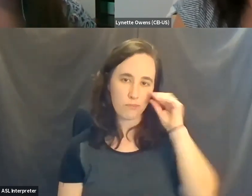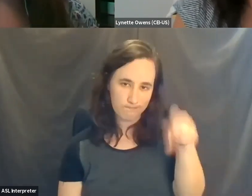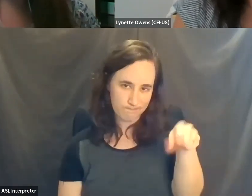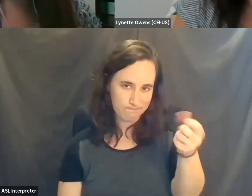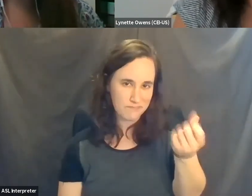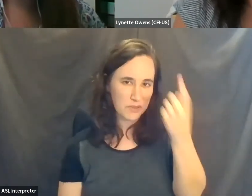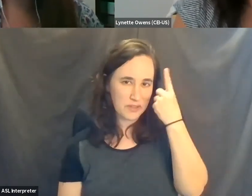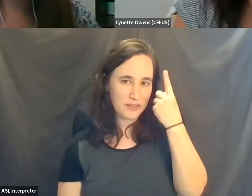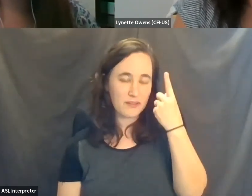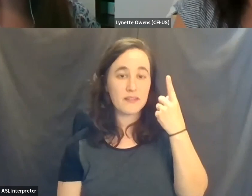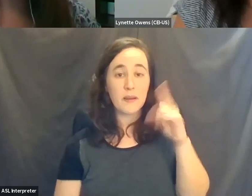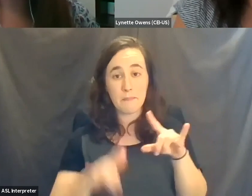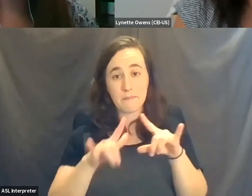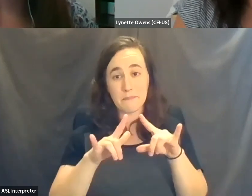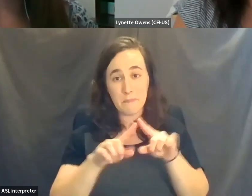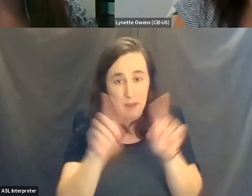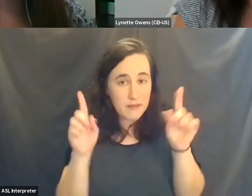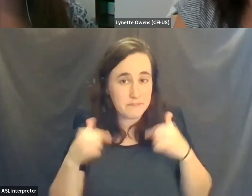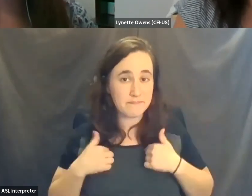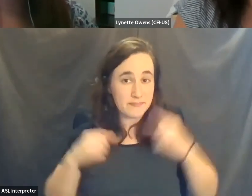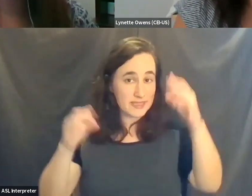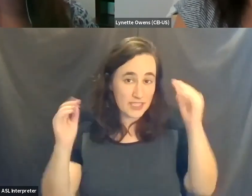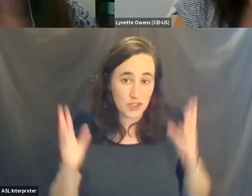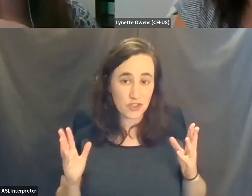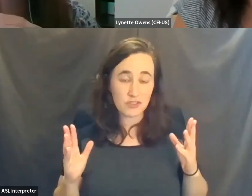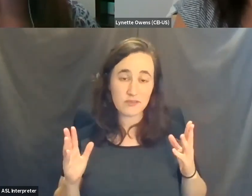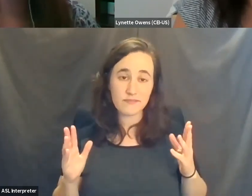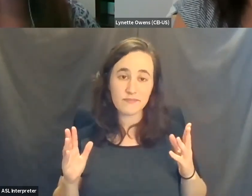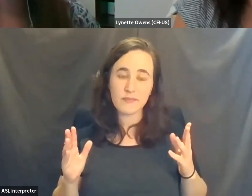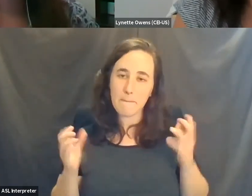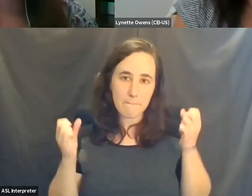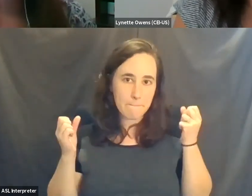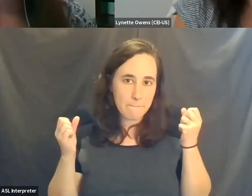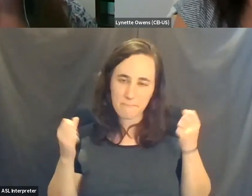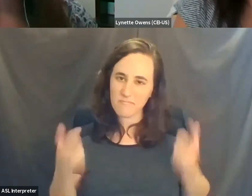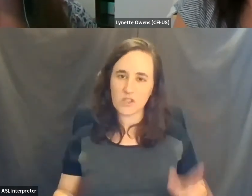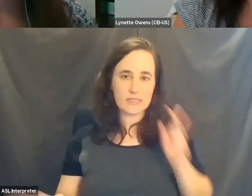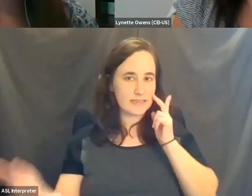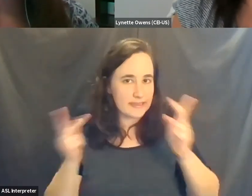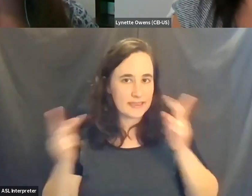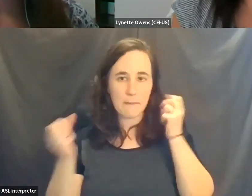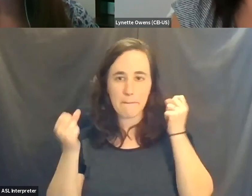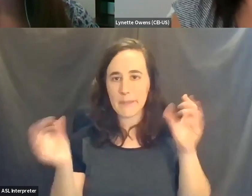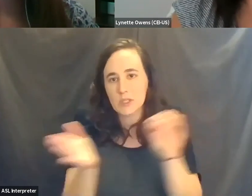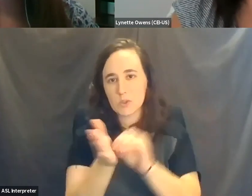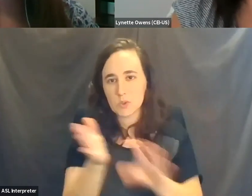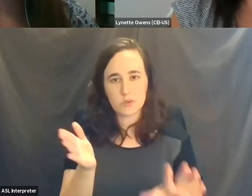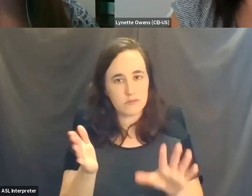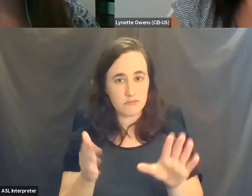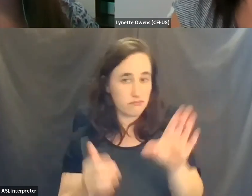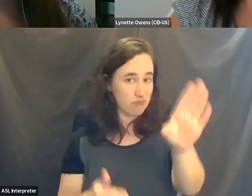But again, like as a teacher, I have young people all the time vocalizing, articulating what works for them.